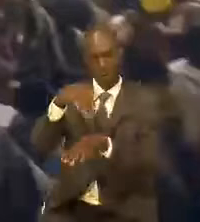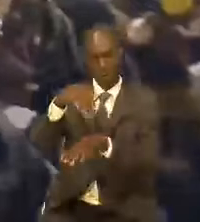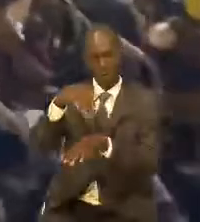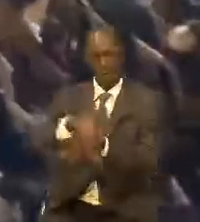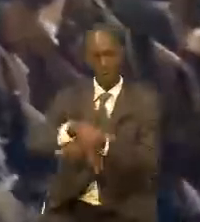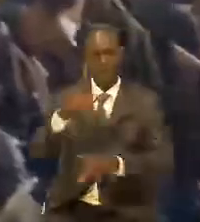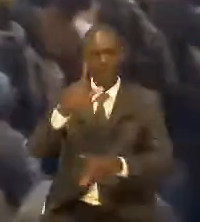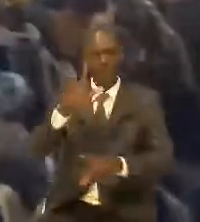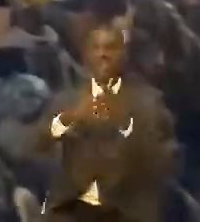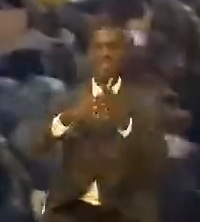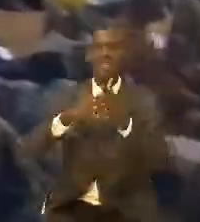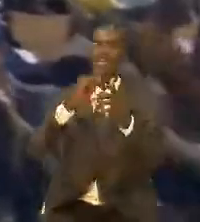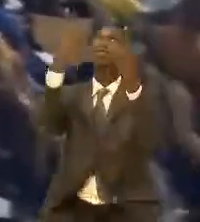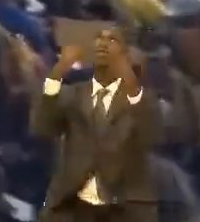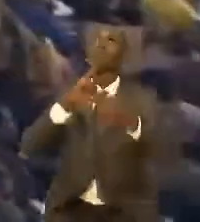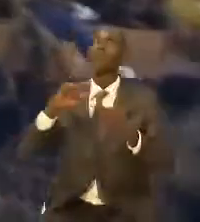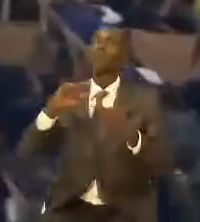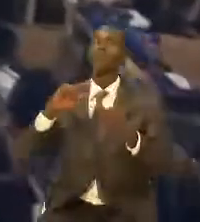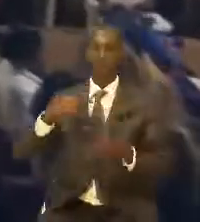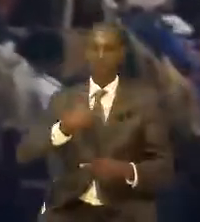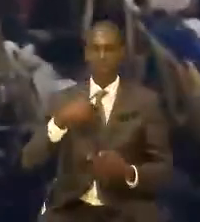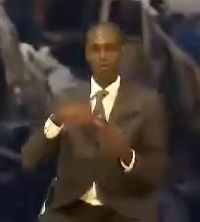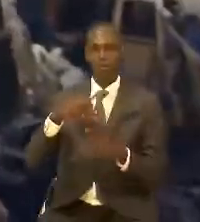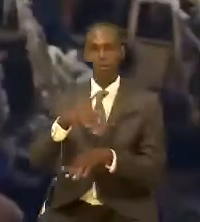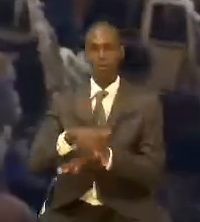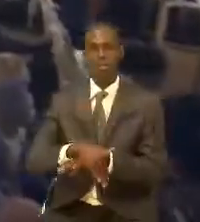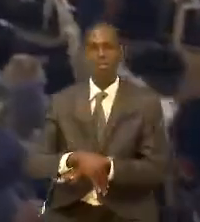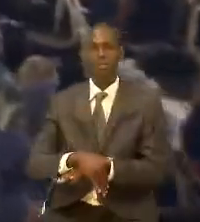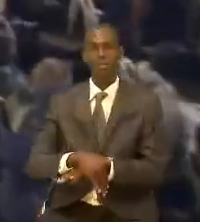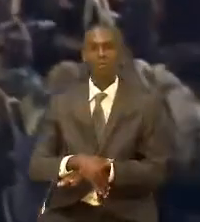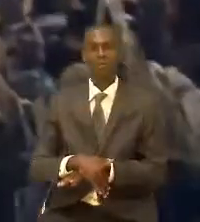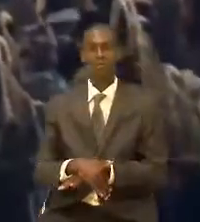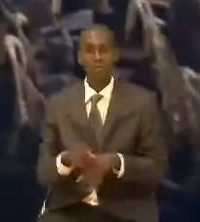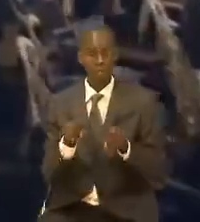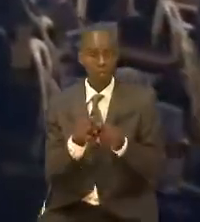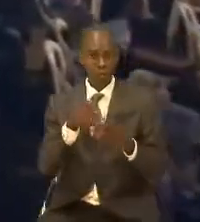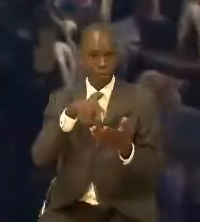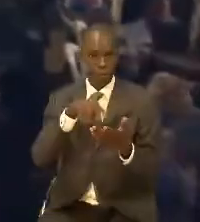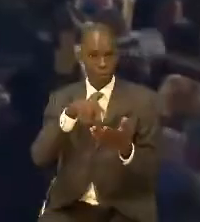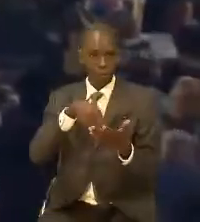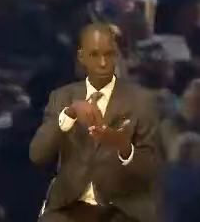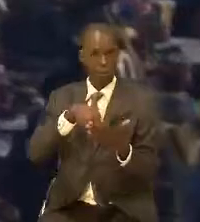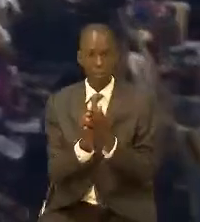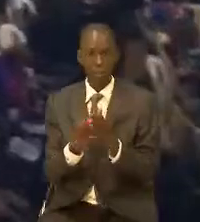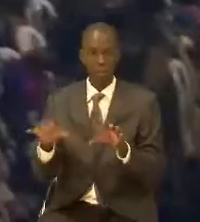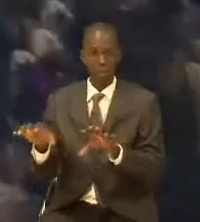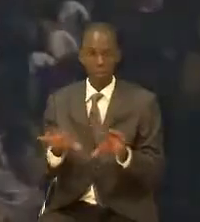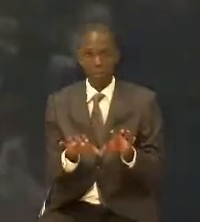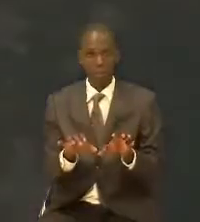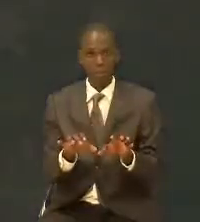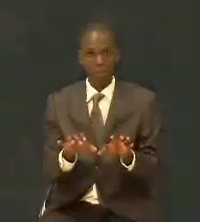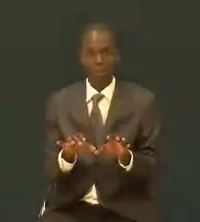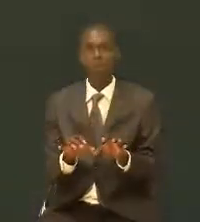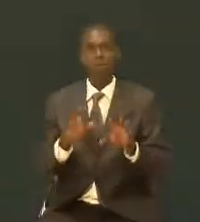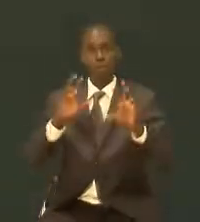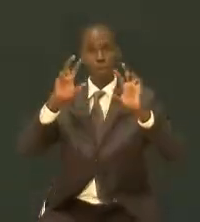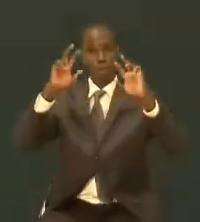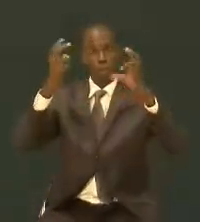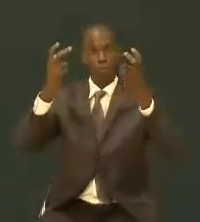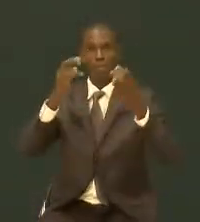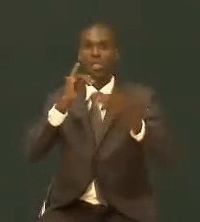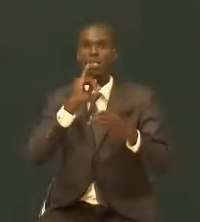tonight today we're talking as i look at that passage i'm talking to you on the gospel of